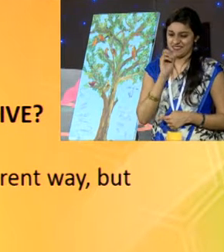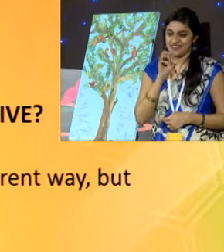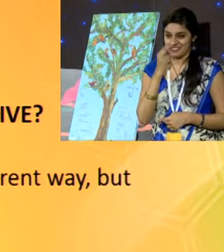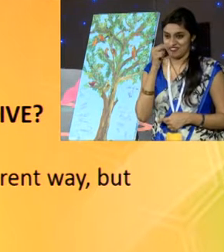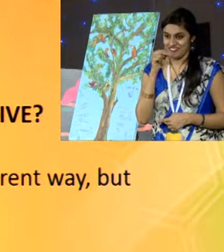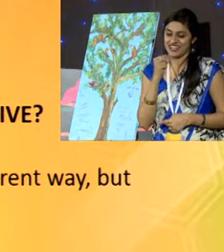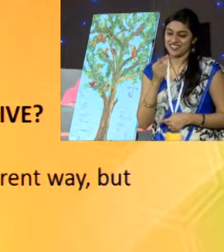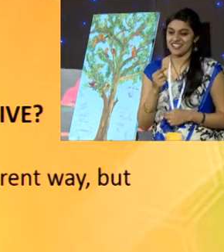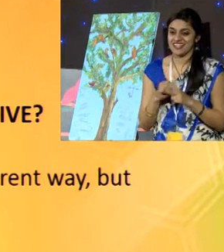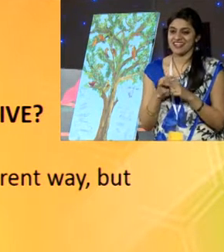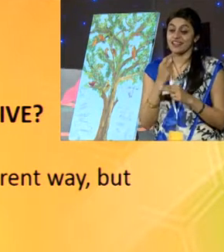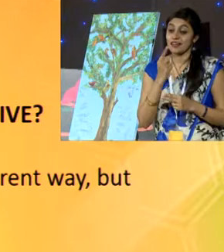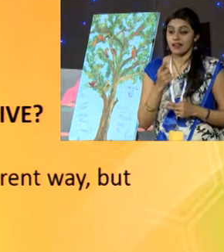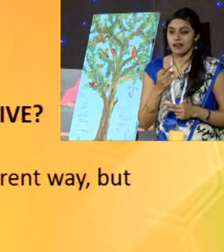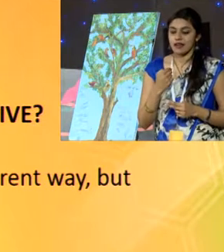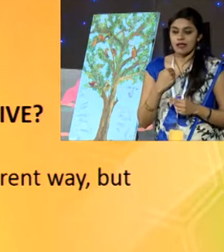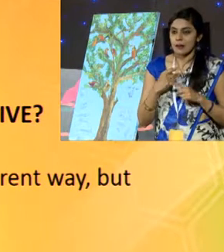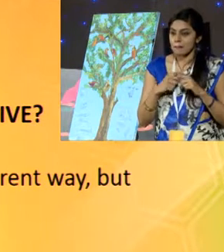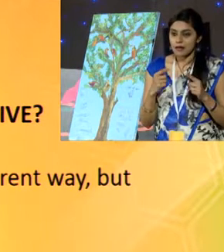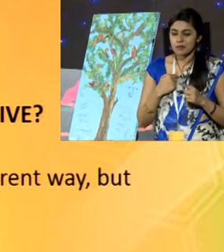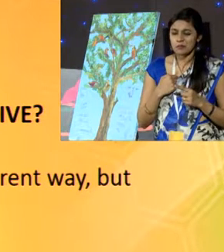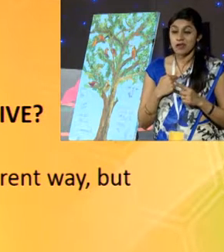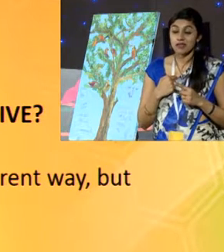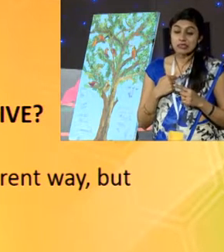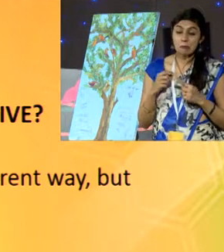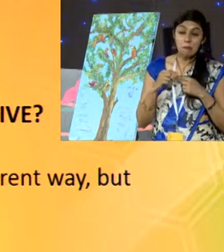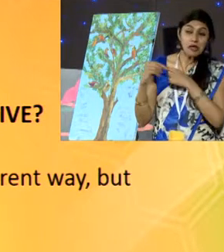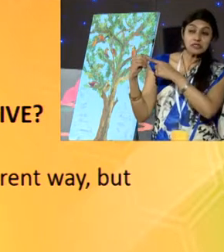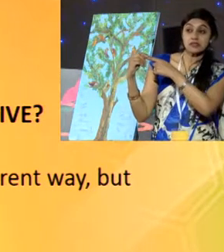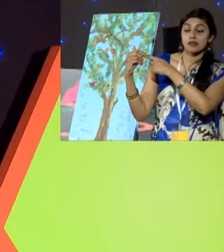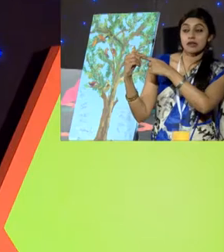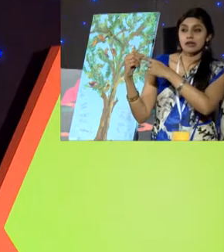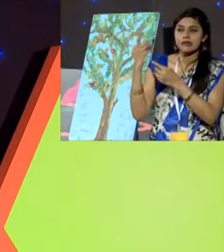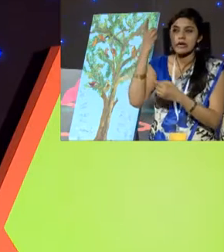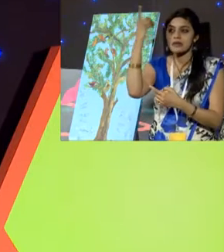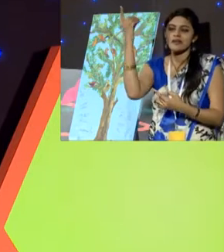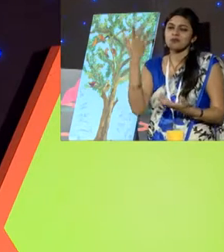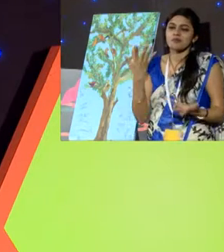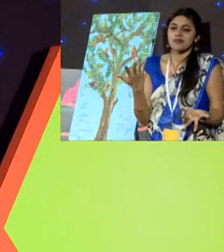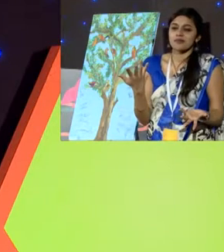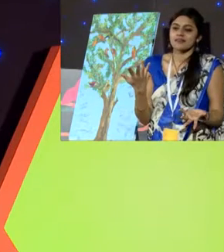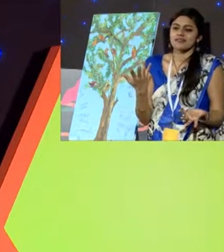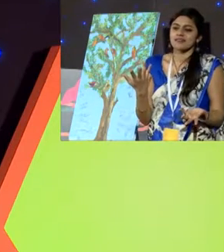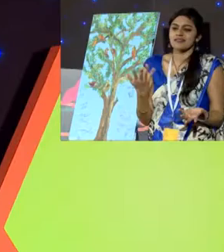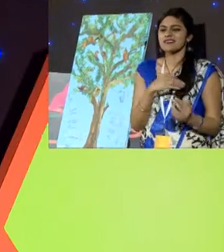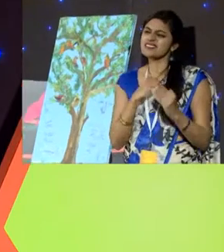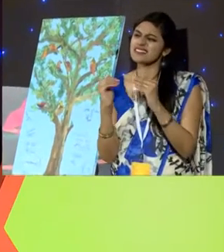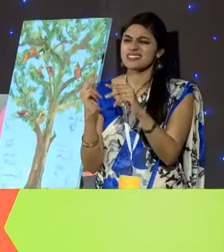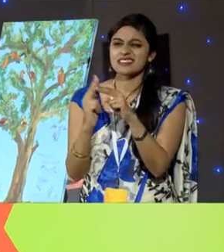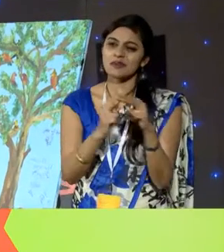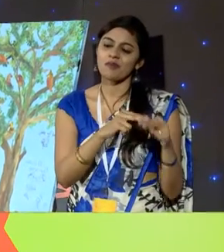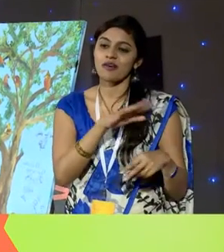I'm anything abnormal or special or super special. No, but my perspective of life completely